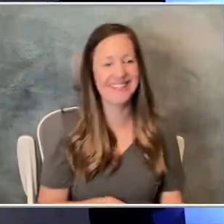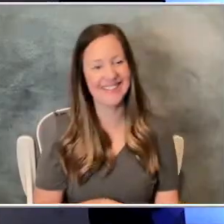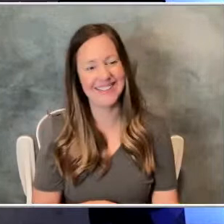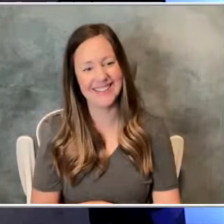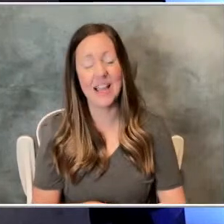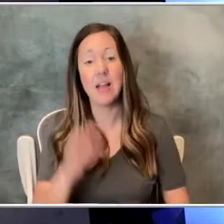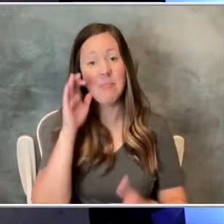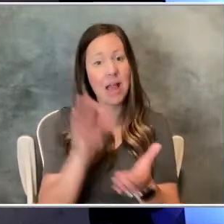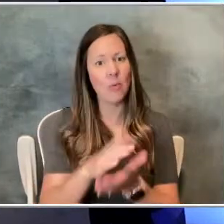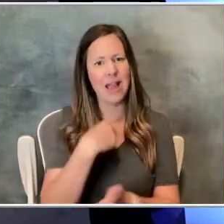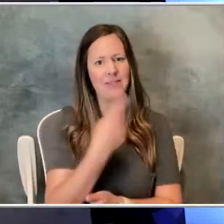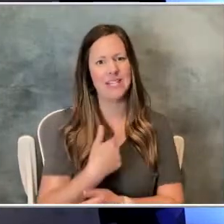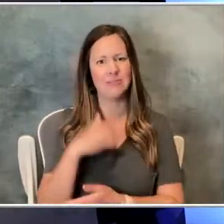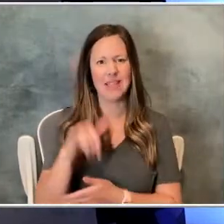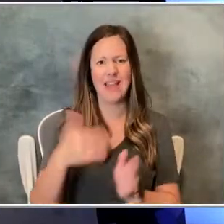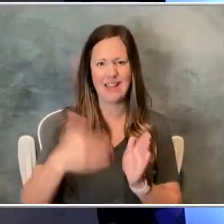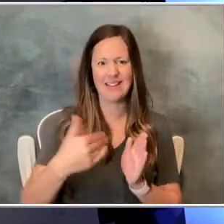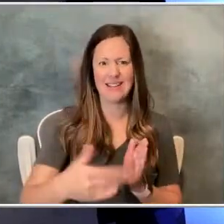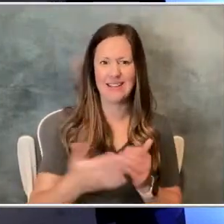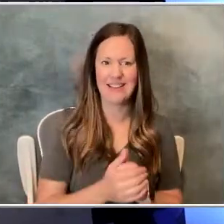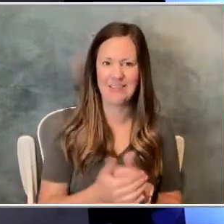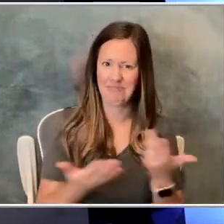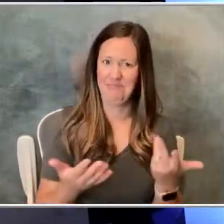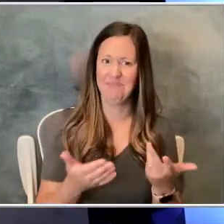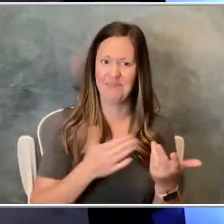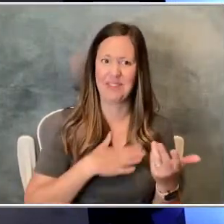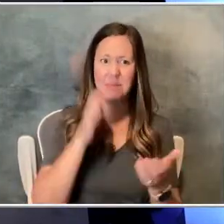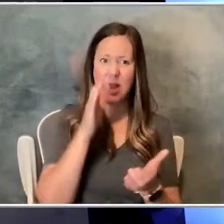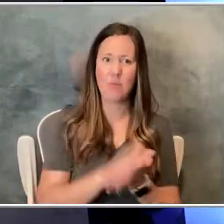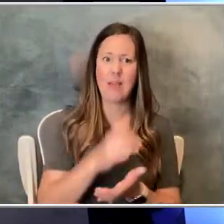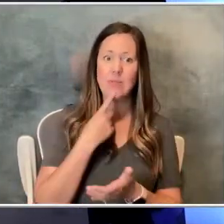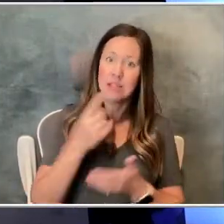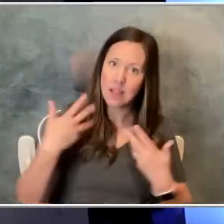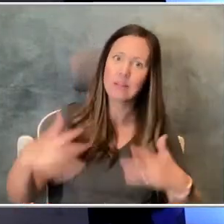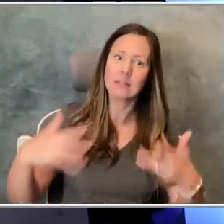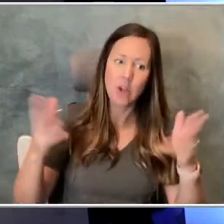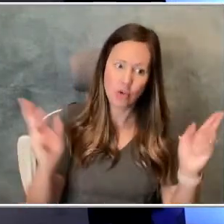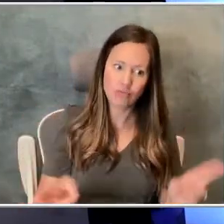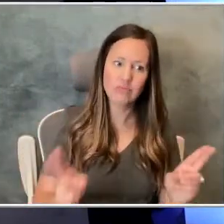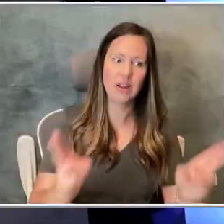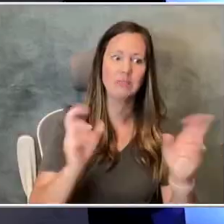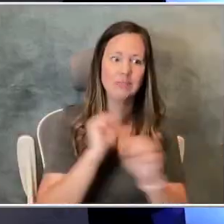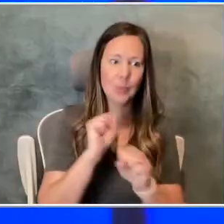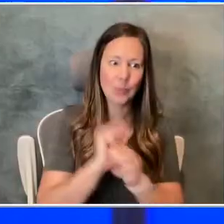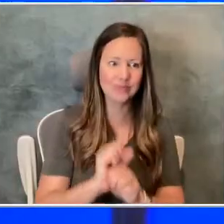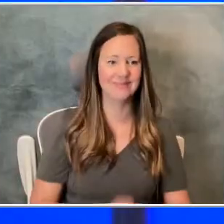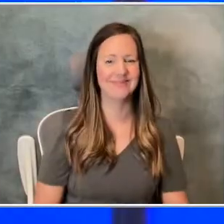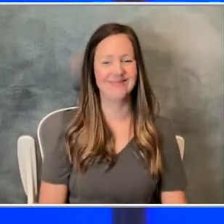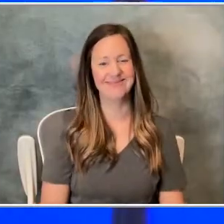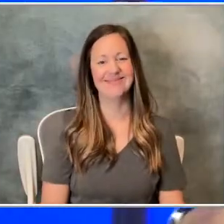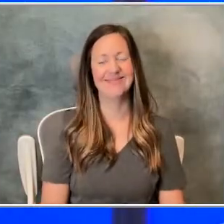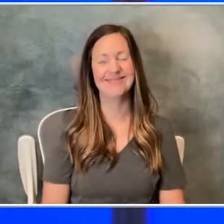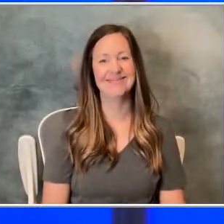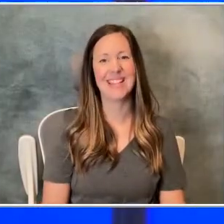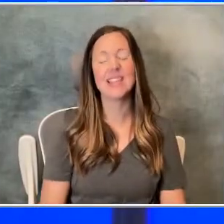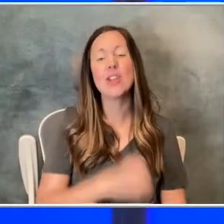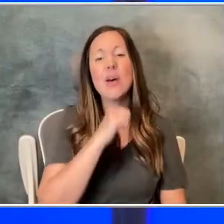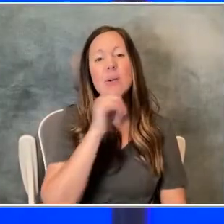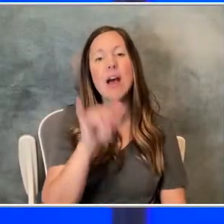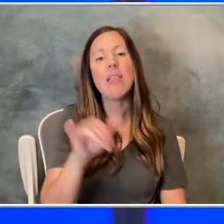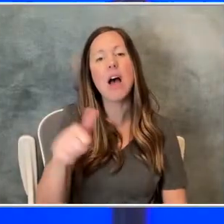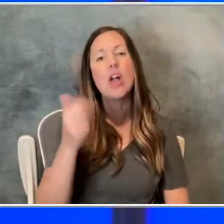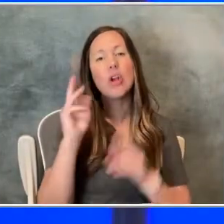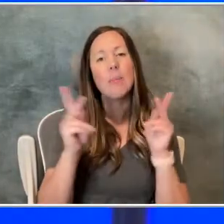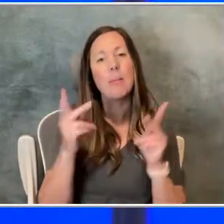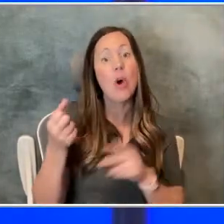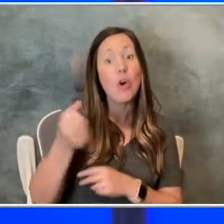that all the time. She is my best motivator. Get out of bed, let's get to work. And so it's not that other people are necessarily causing you